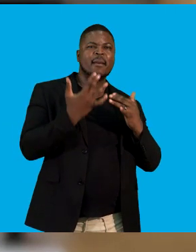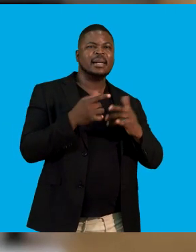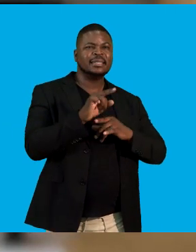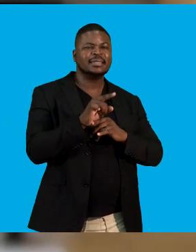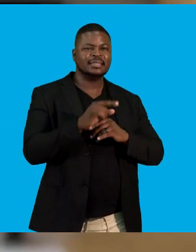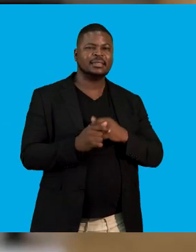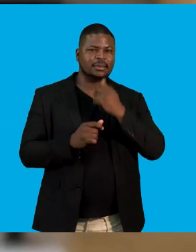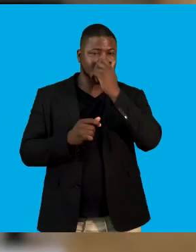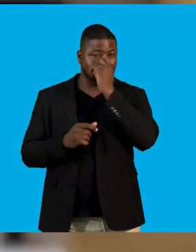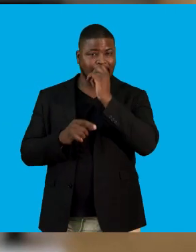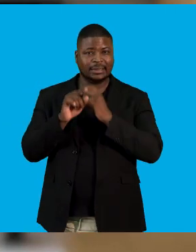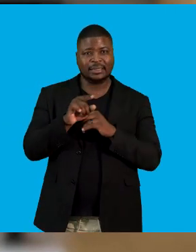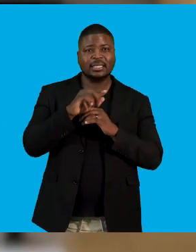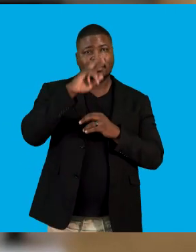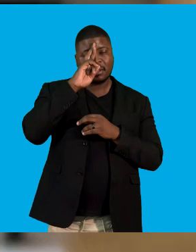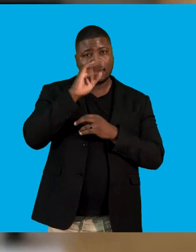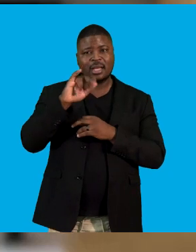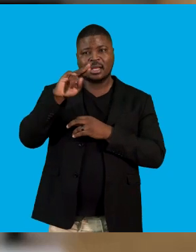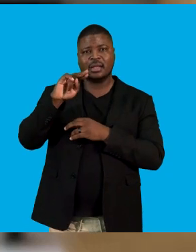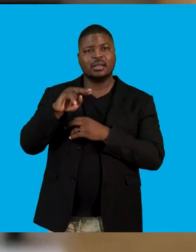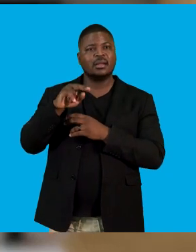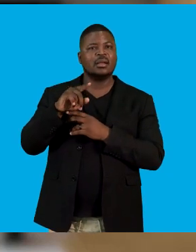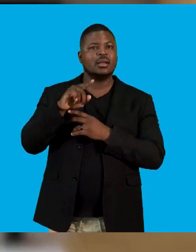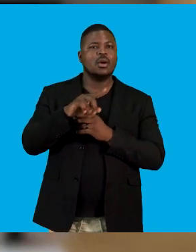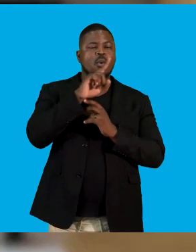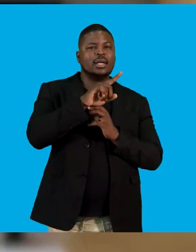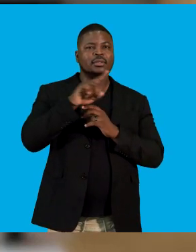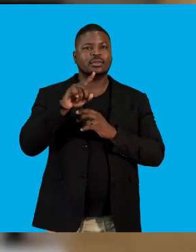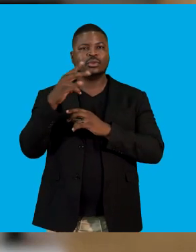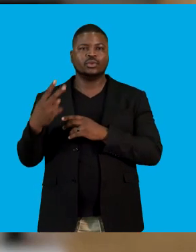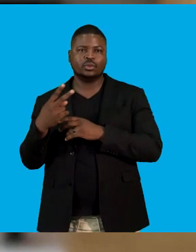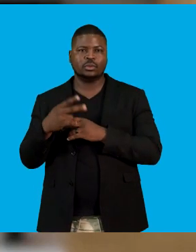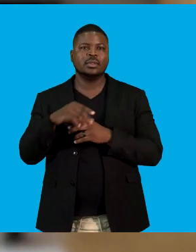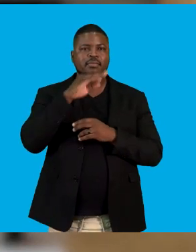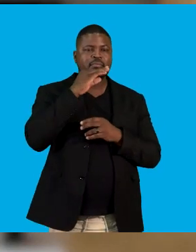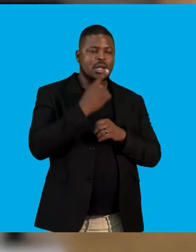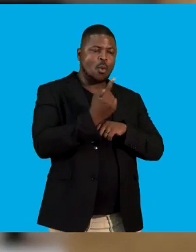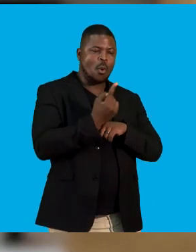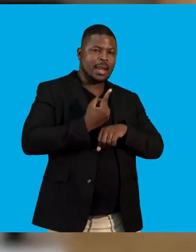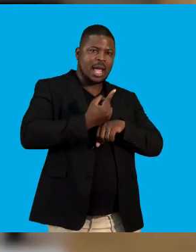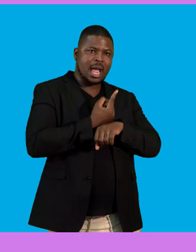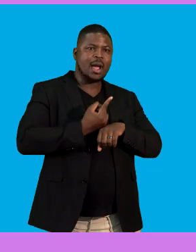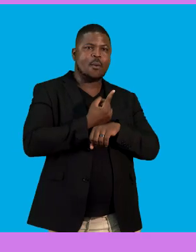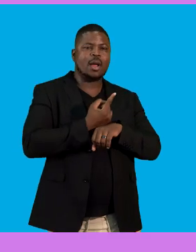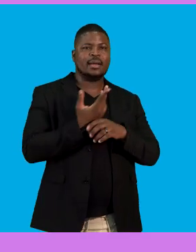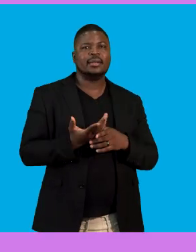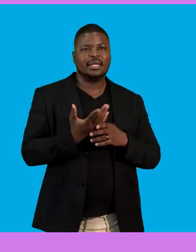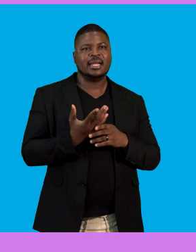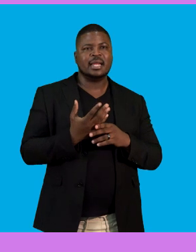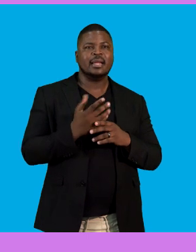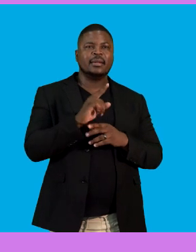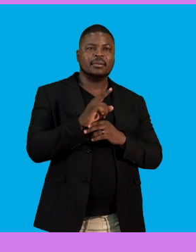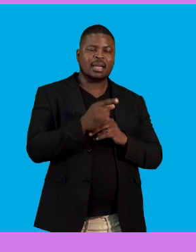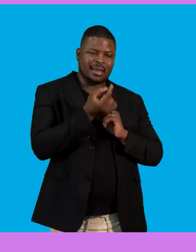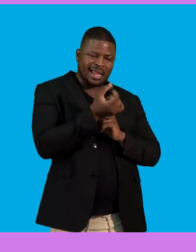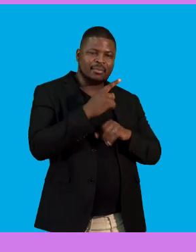the interval is between 1 and 2. So it means the minimum is actually 1. So it means 1 hour. That is the minimum hour that